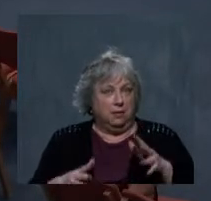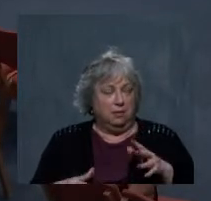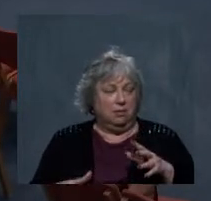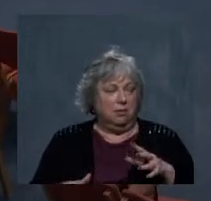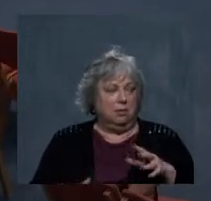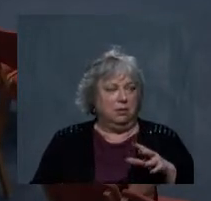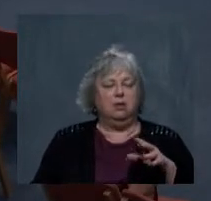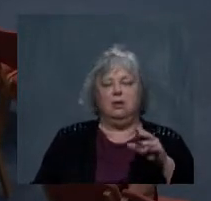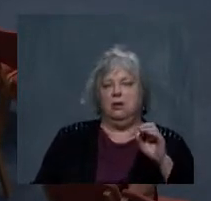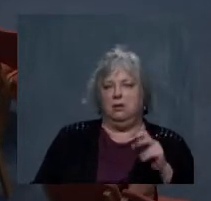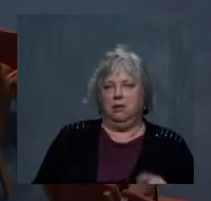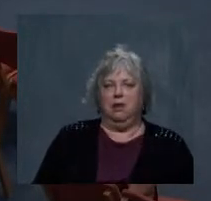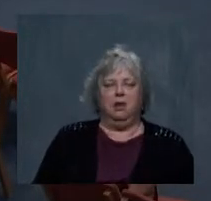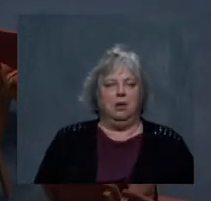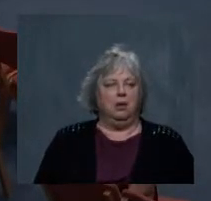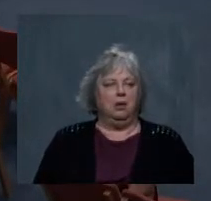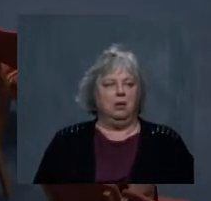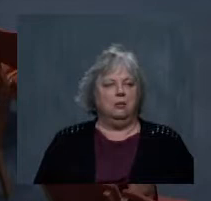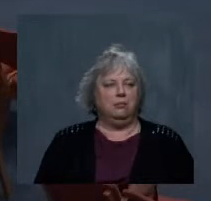okay. Okay.